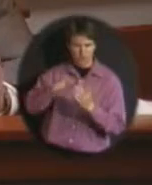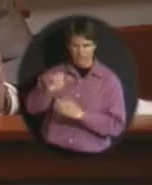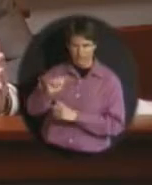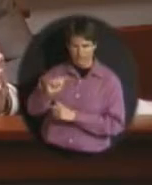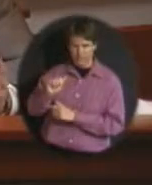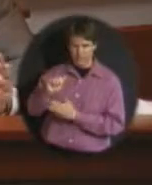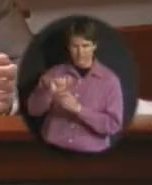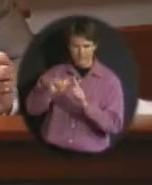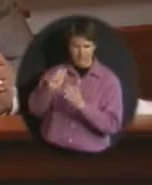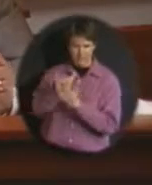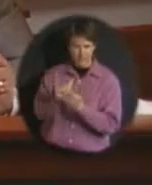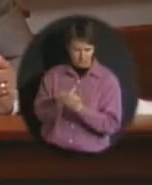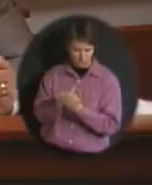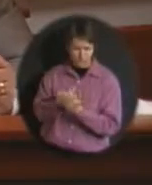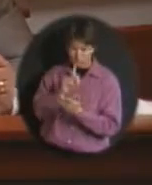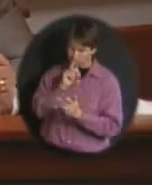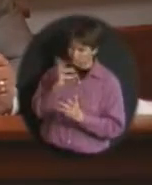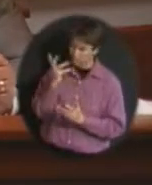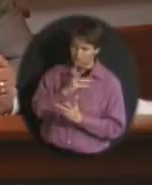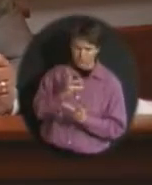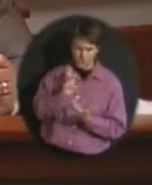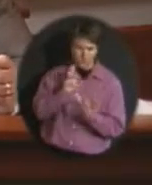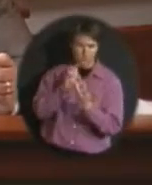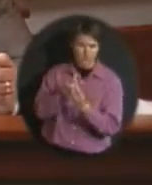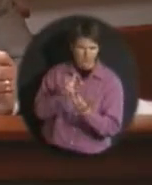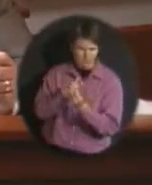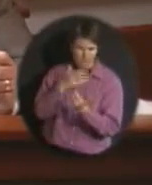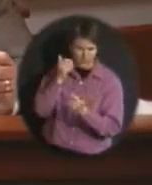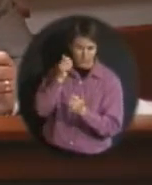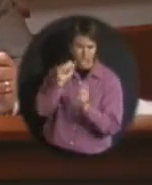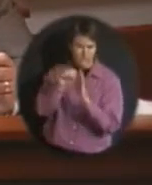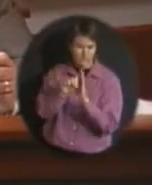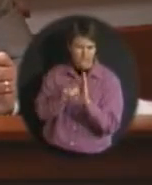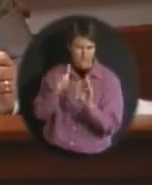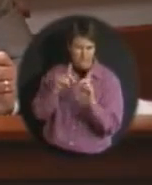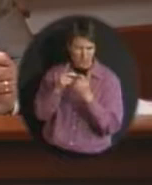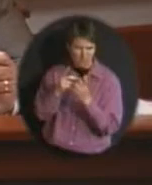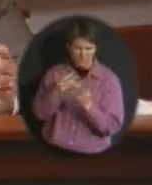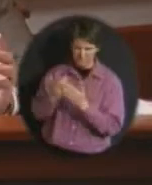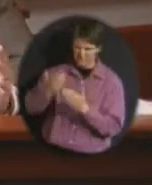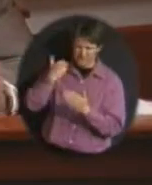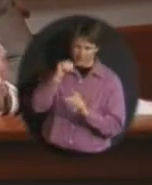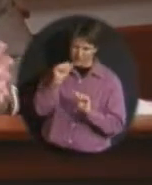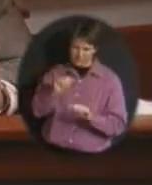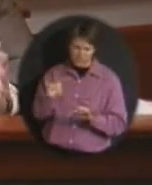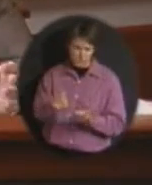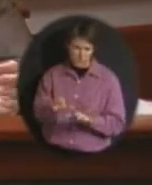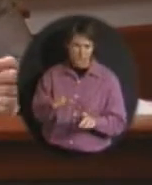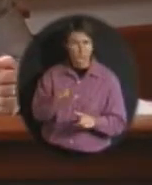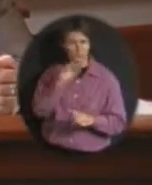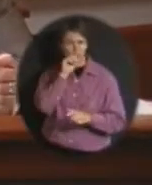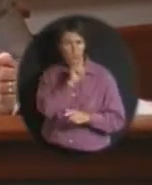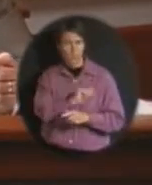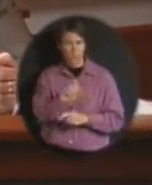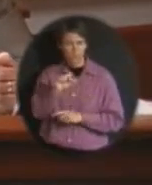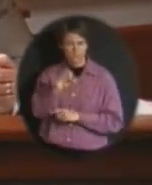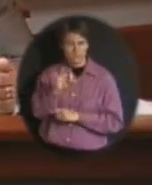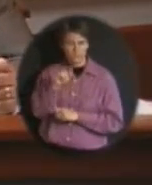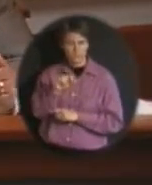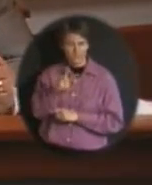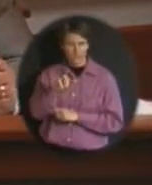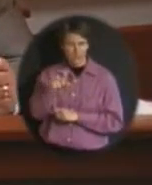more closely with the State Department, which we weren't able to do in the past. It was something our older software made it more difficult to